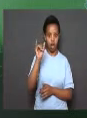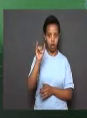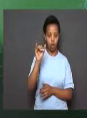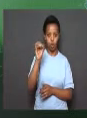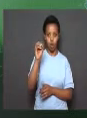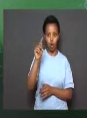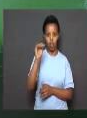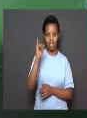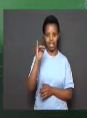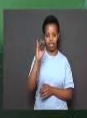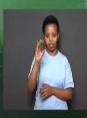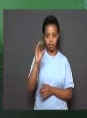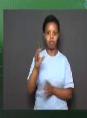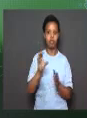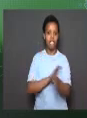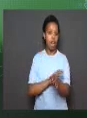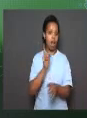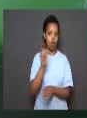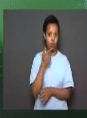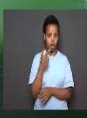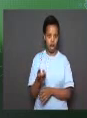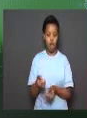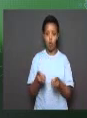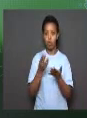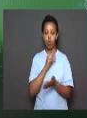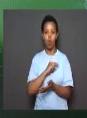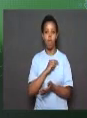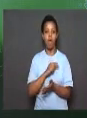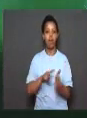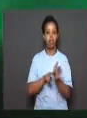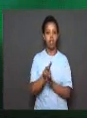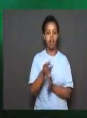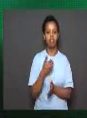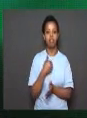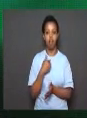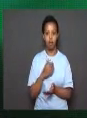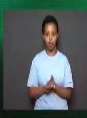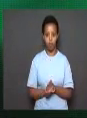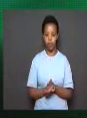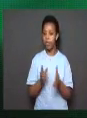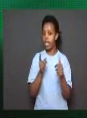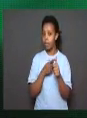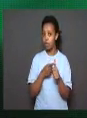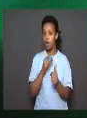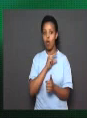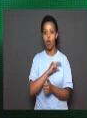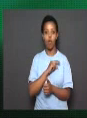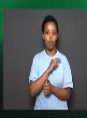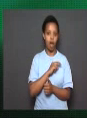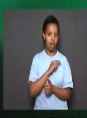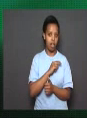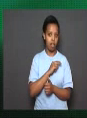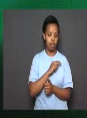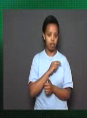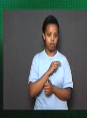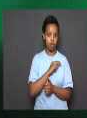There are four main characteristics of viruses. The first characteristic